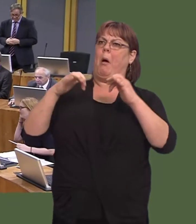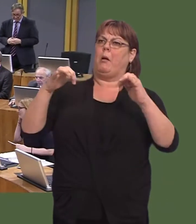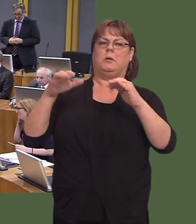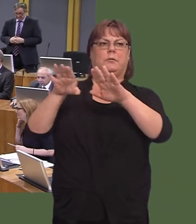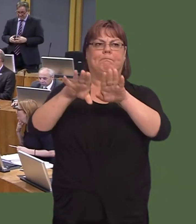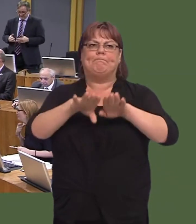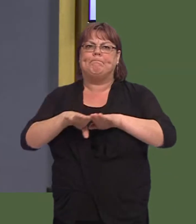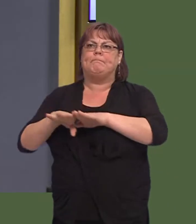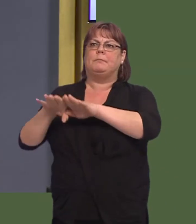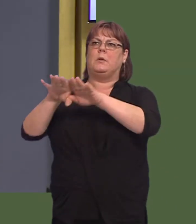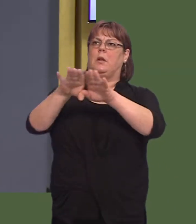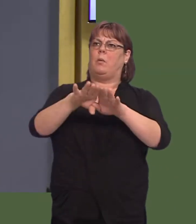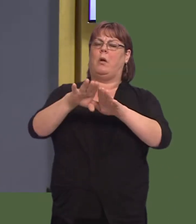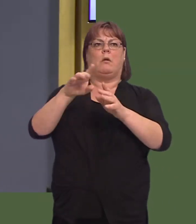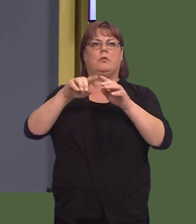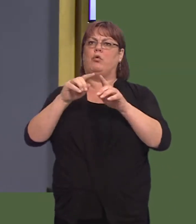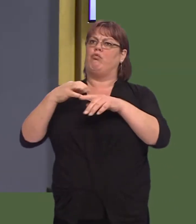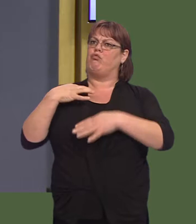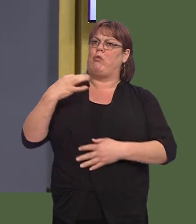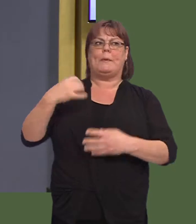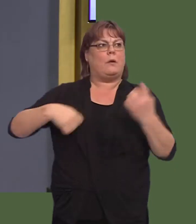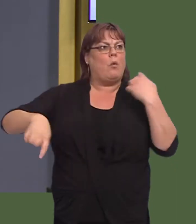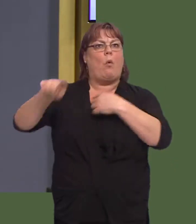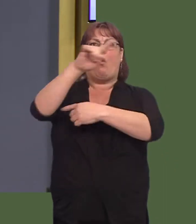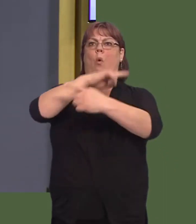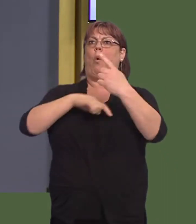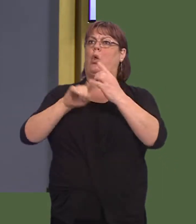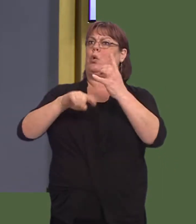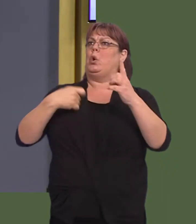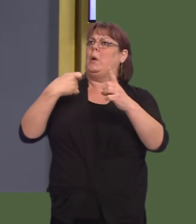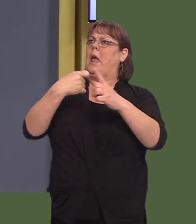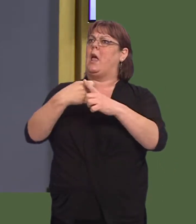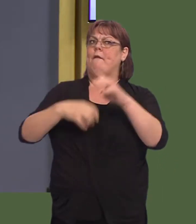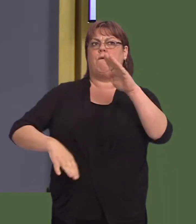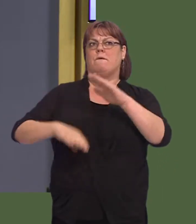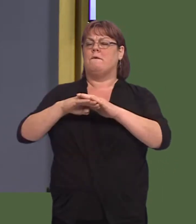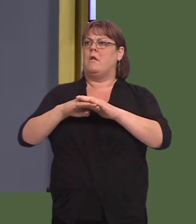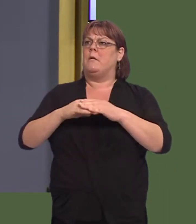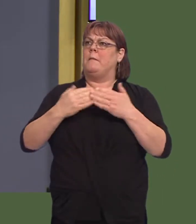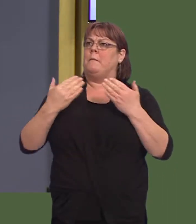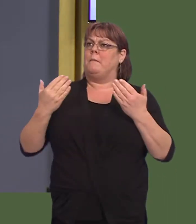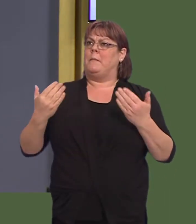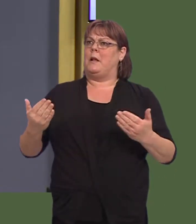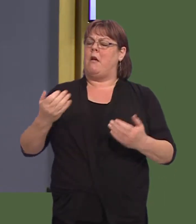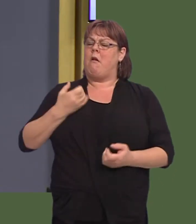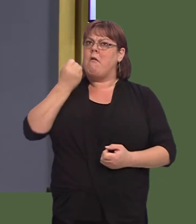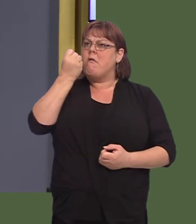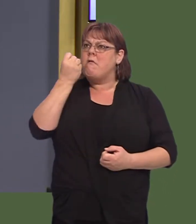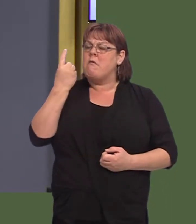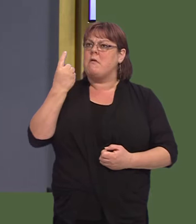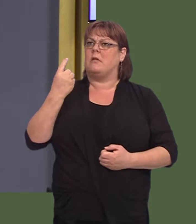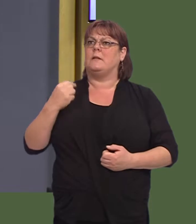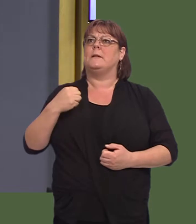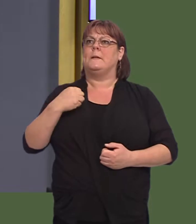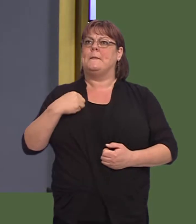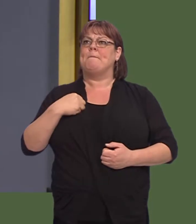parliamentary democracy, that Parliament was there to represent all the interests of all the parts of the United Kingdom. And we now find, First